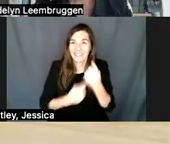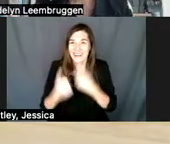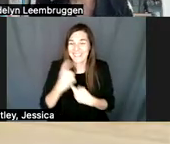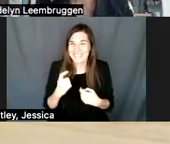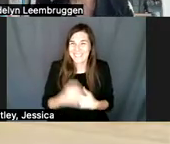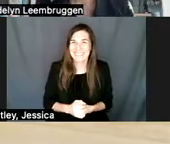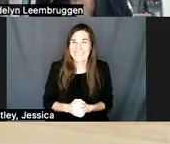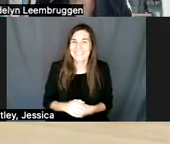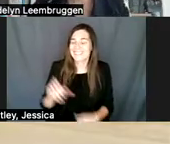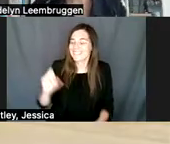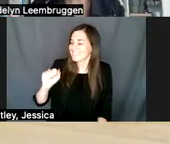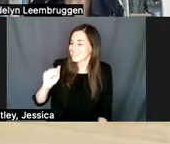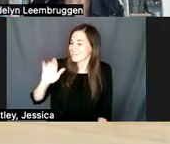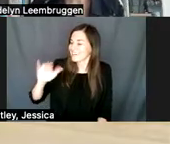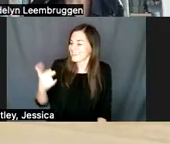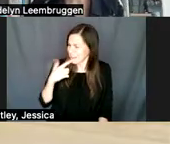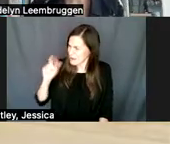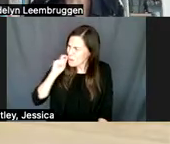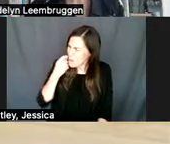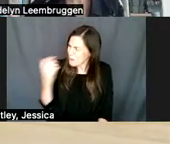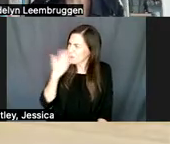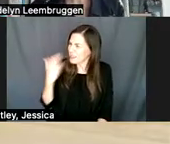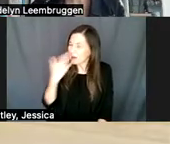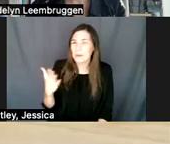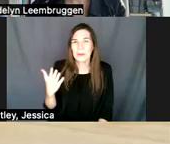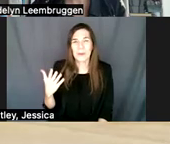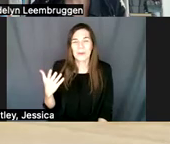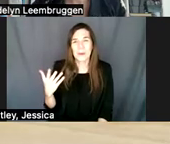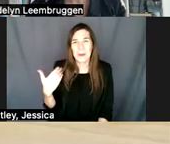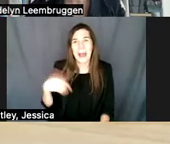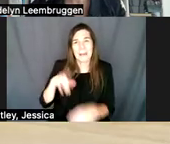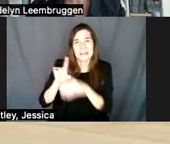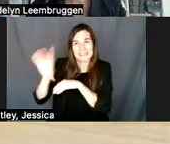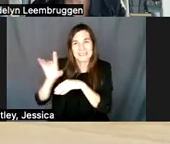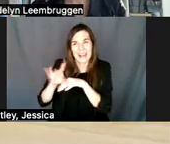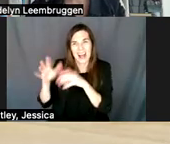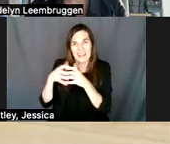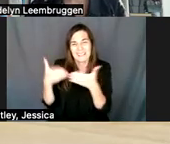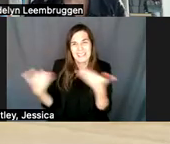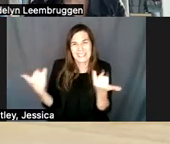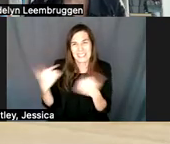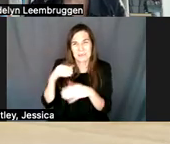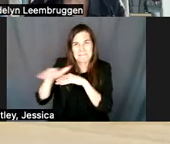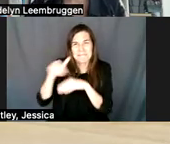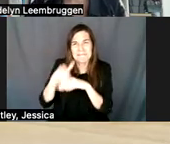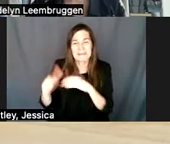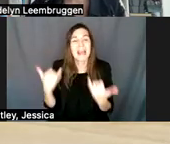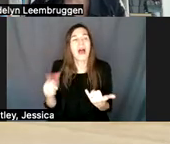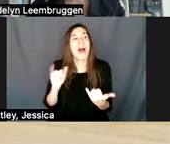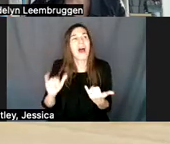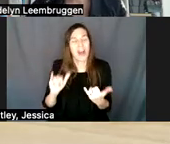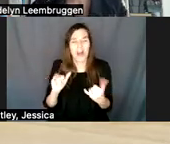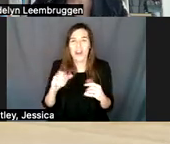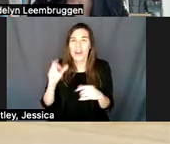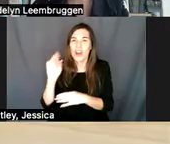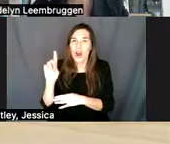cool. Thank you so much. I am I've been like shipping a lot of stuff this week, and I now appreciate the corrugated cardboard